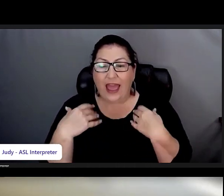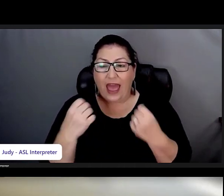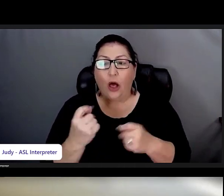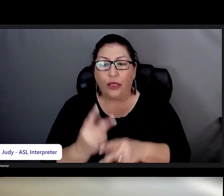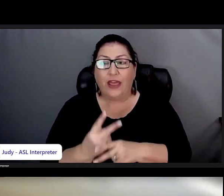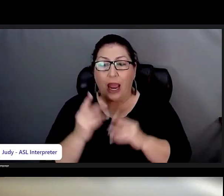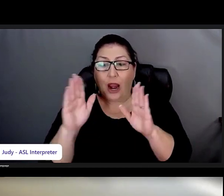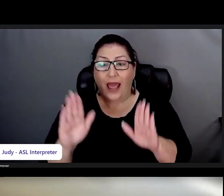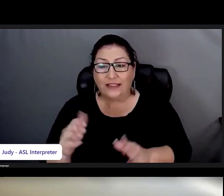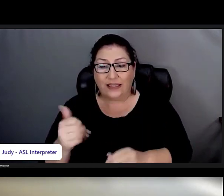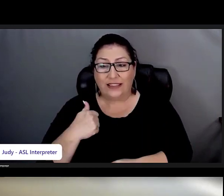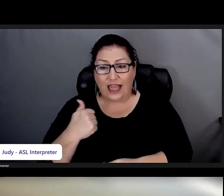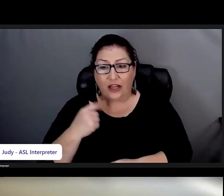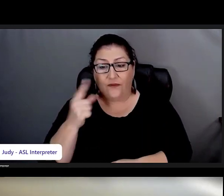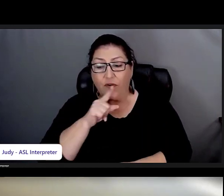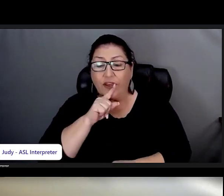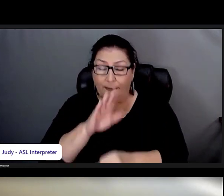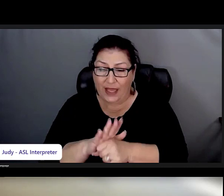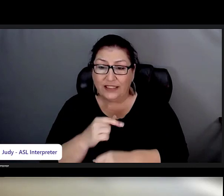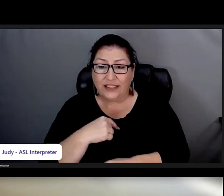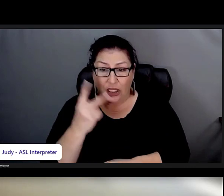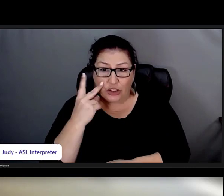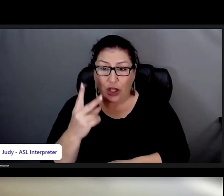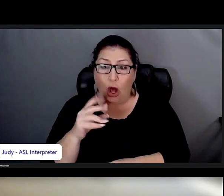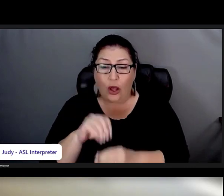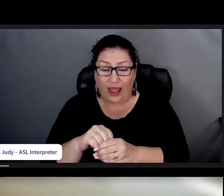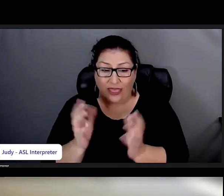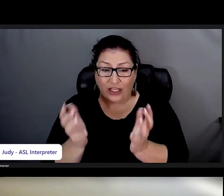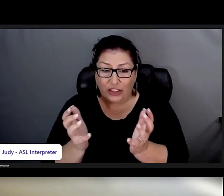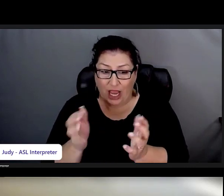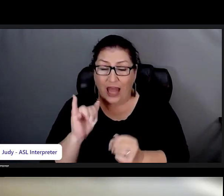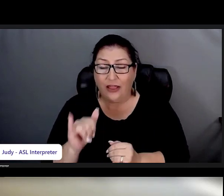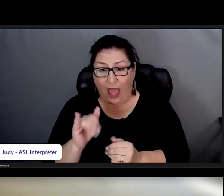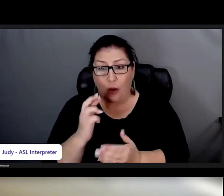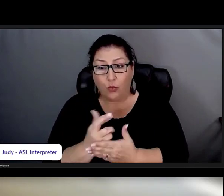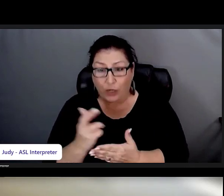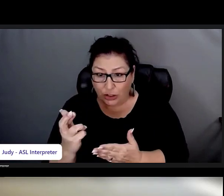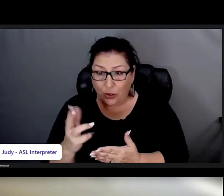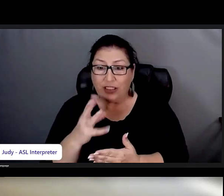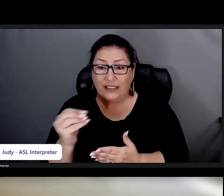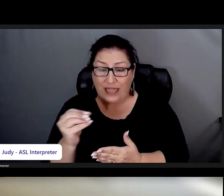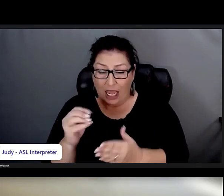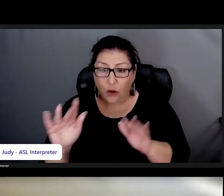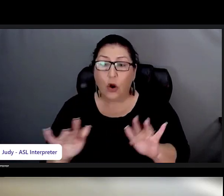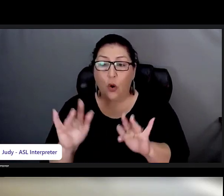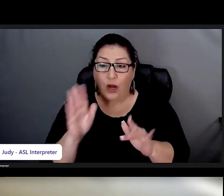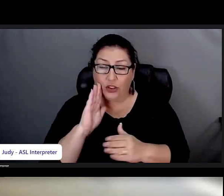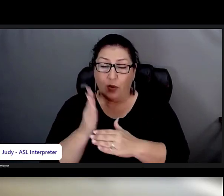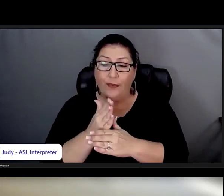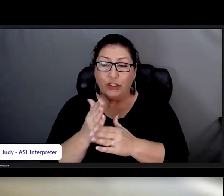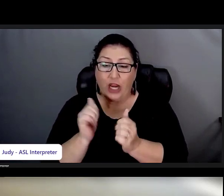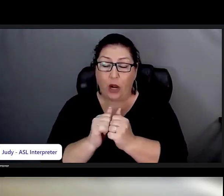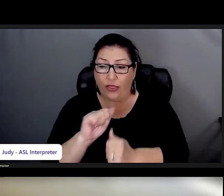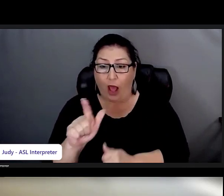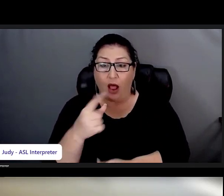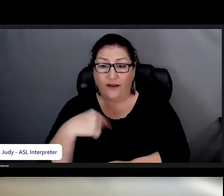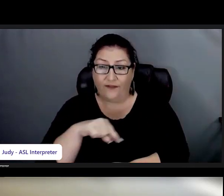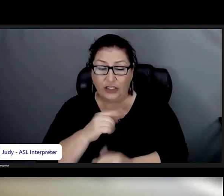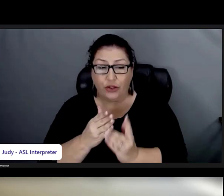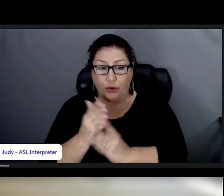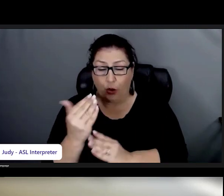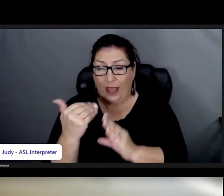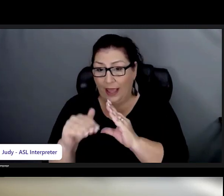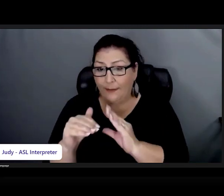for the commitments that I saw in the chat, that resources and recordings will be shared with all of us via